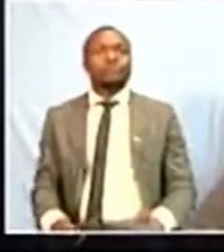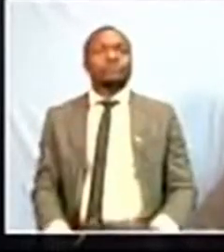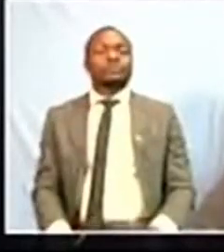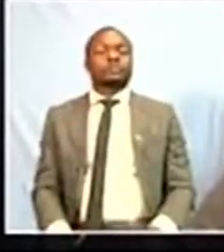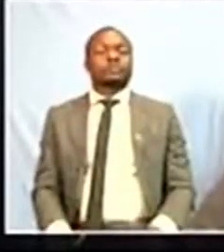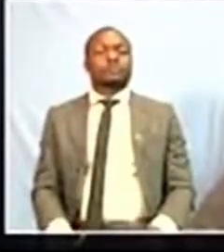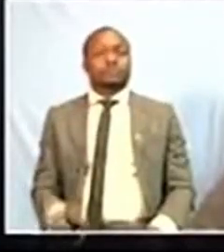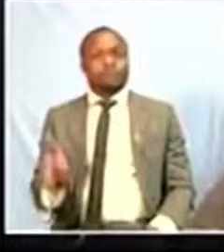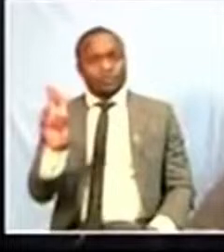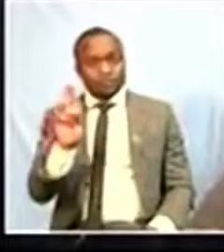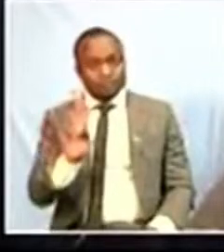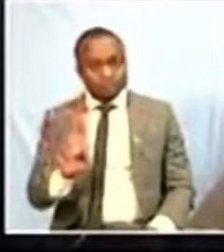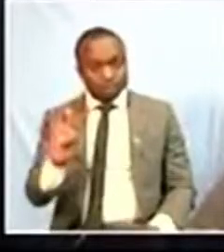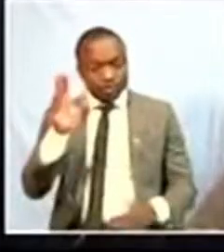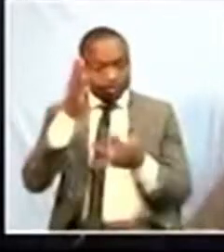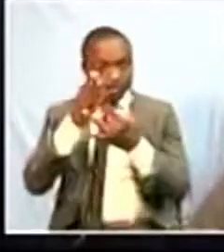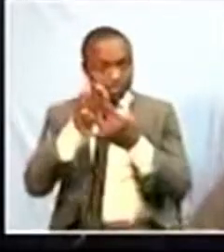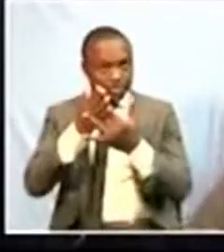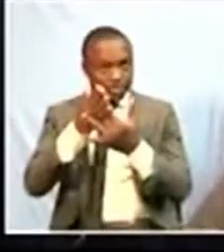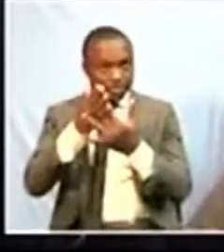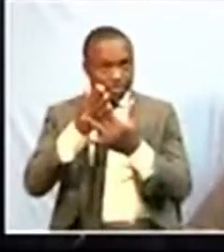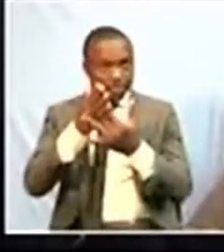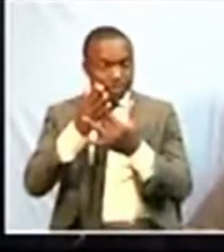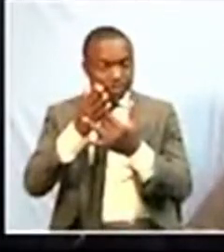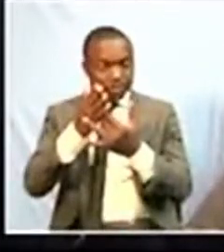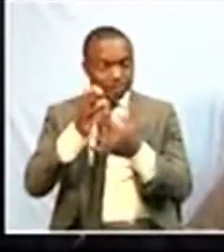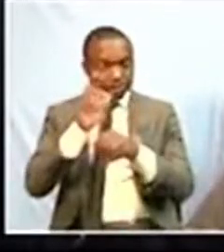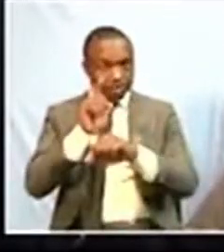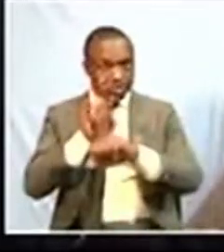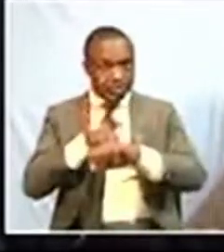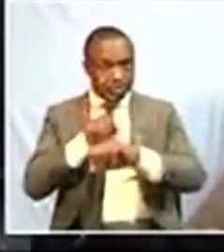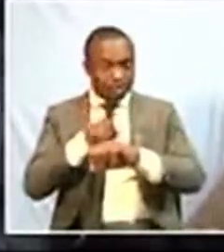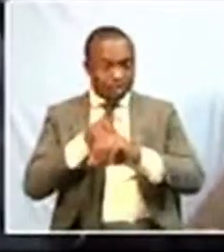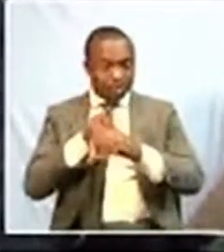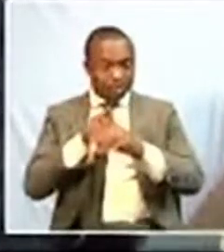to use the medium tested fiber?